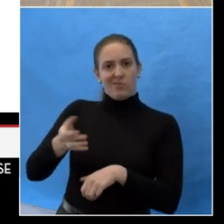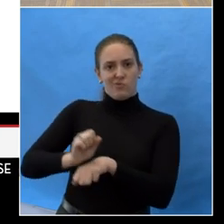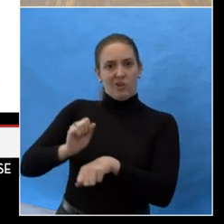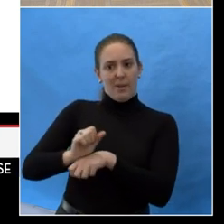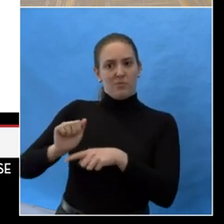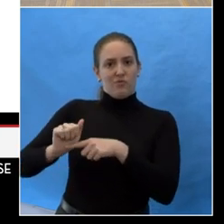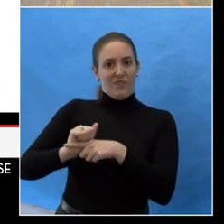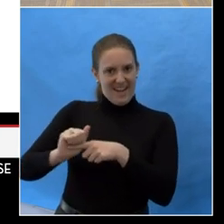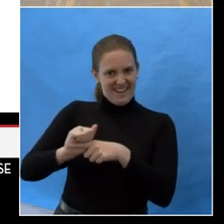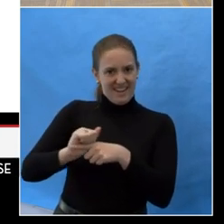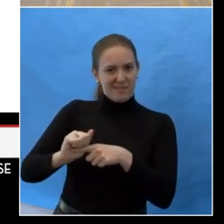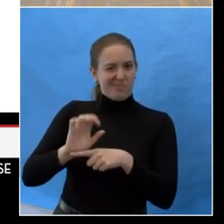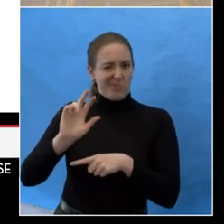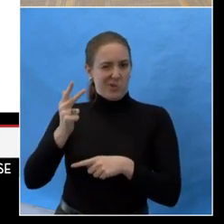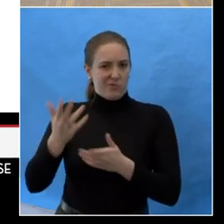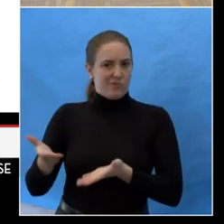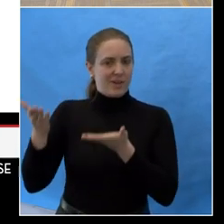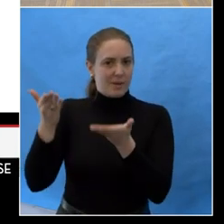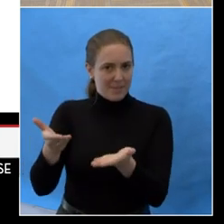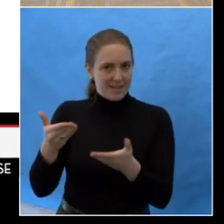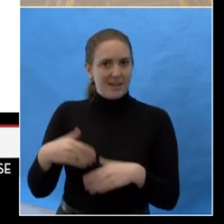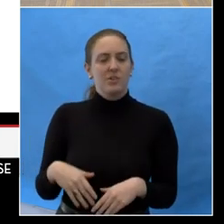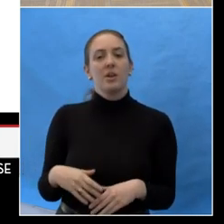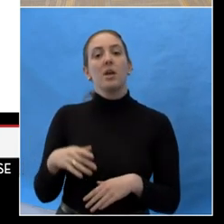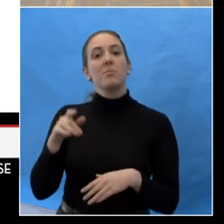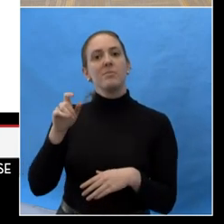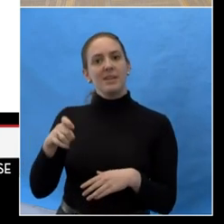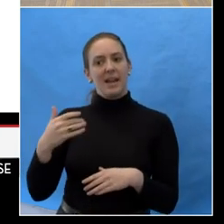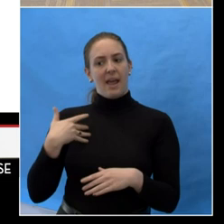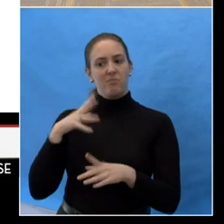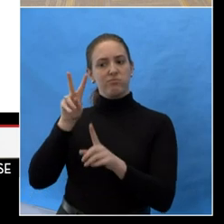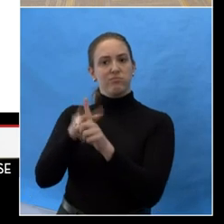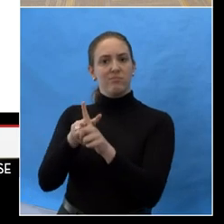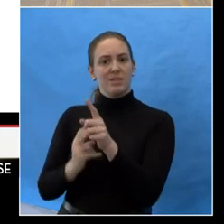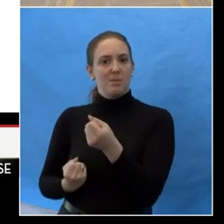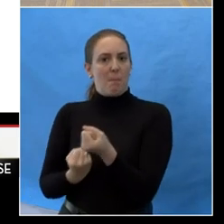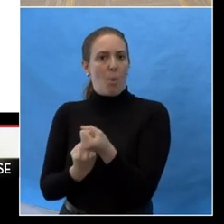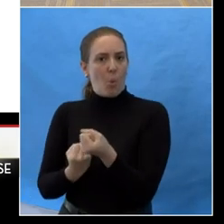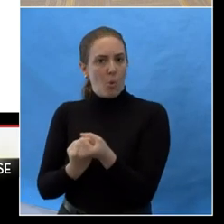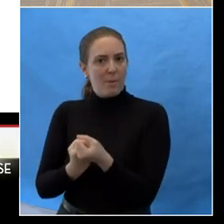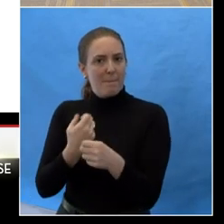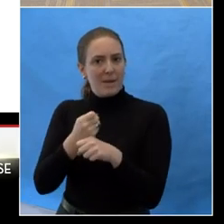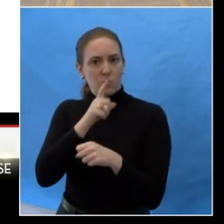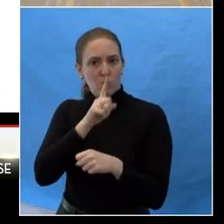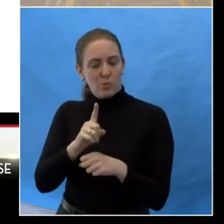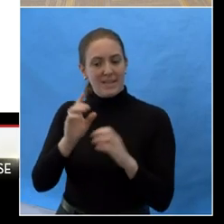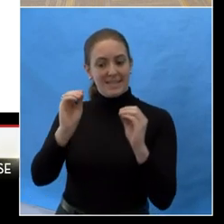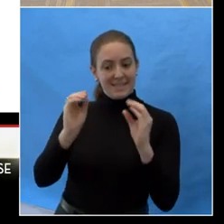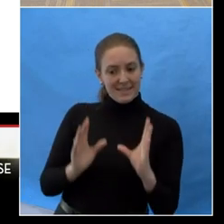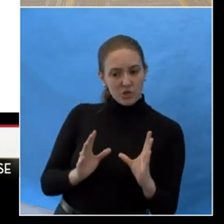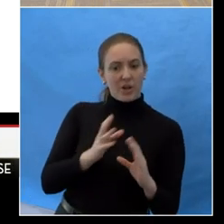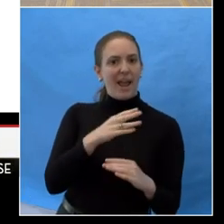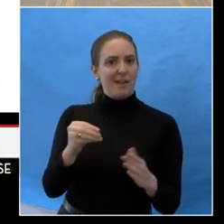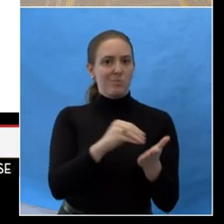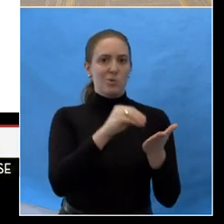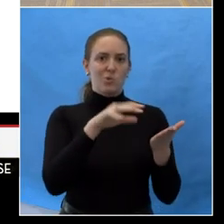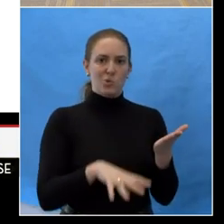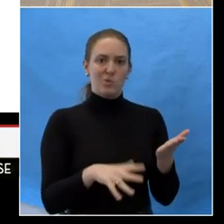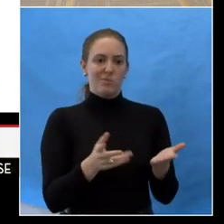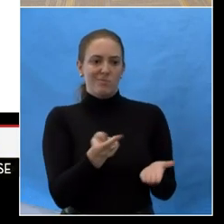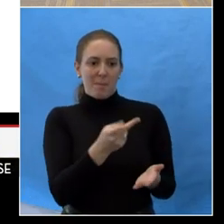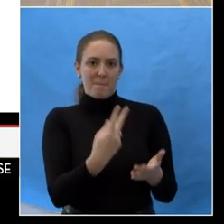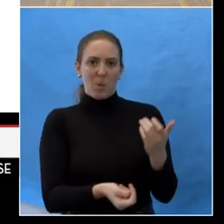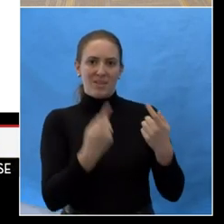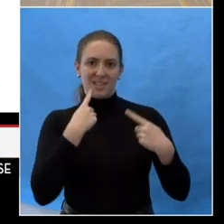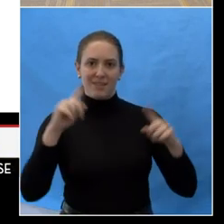educators, balancing this training with implementation support is necessary to ensure teacher and ultimately student